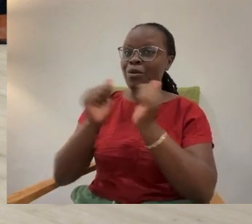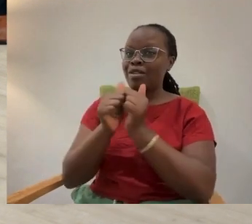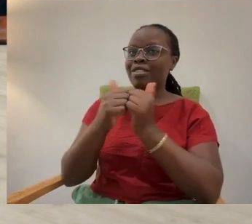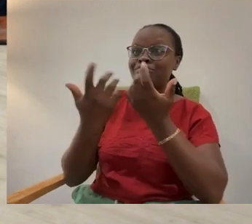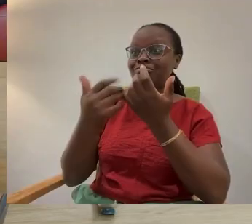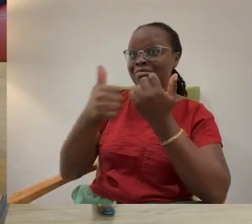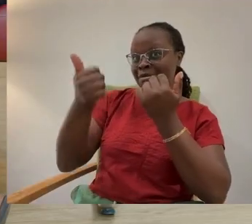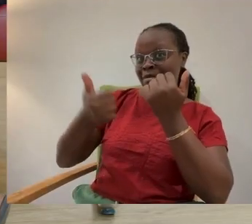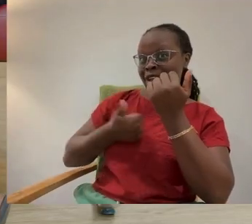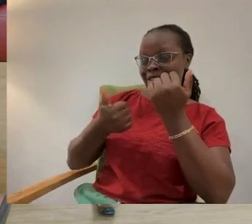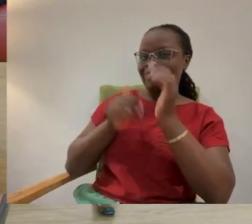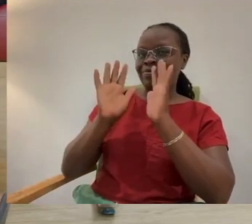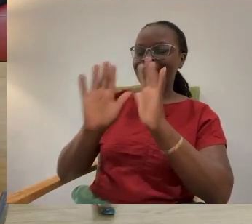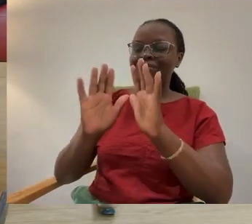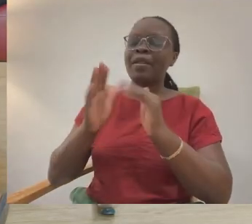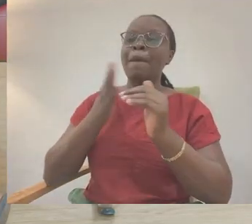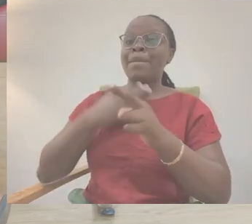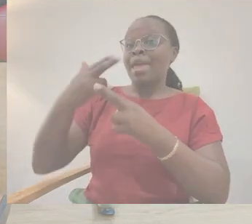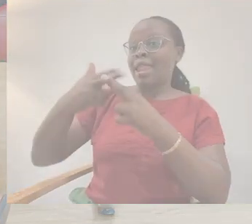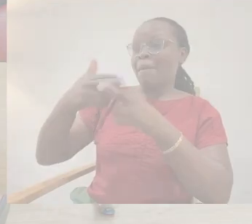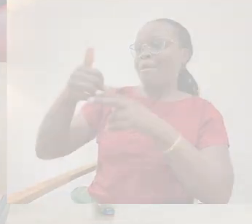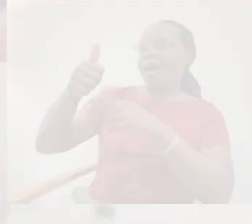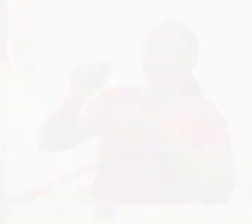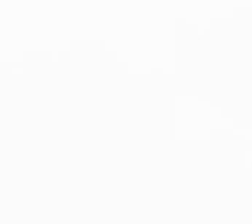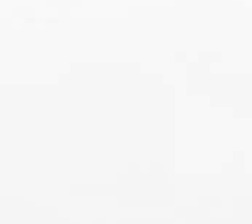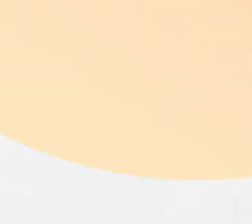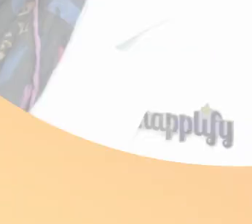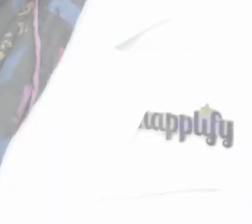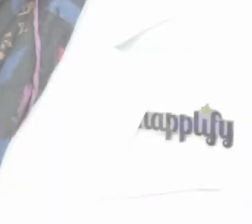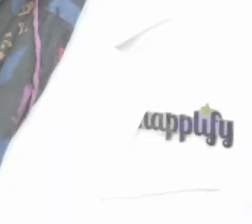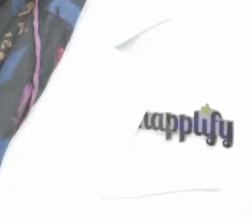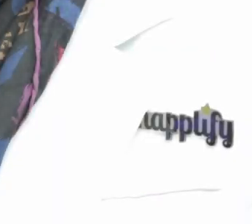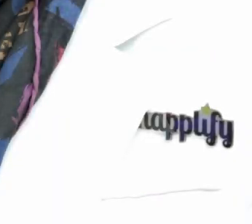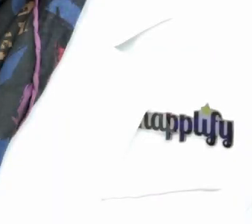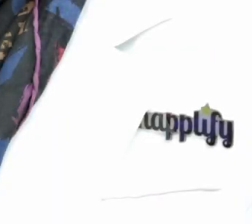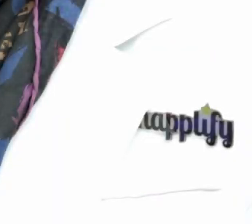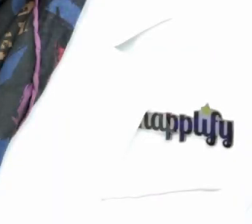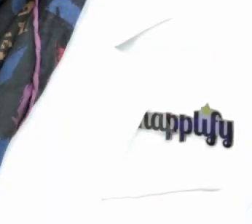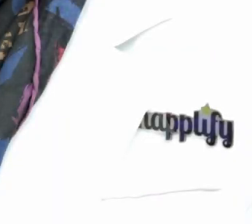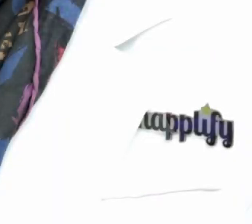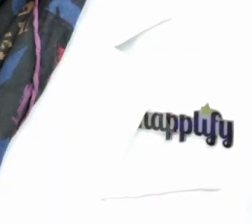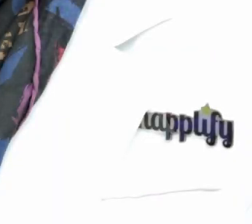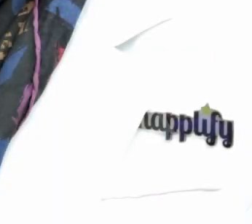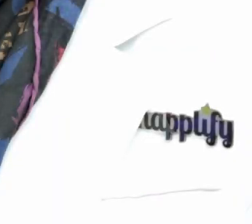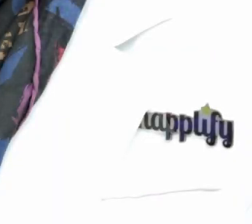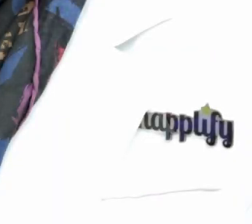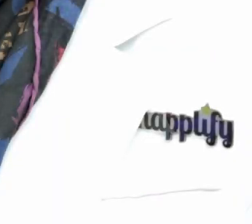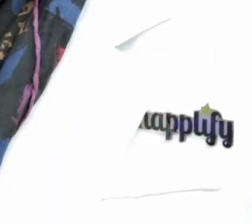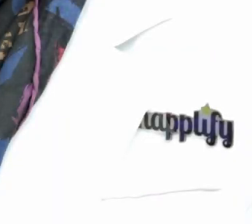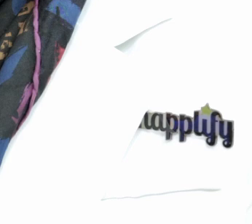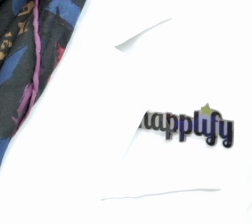that? Yes, so my name is Alexia Sahara. I work with Snaplify Digital Education